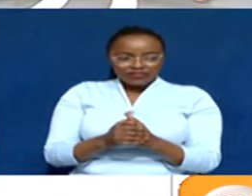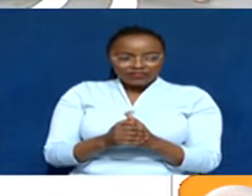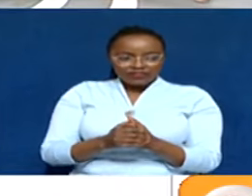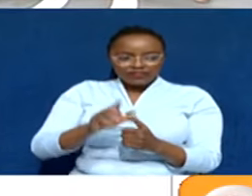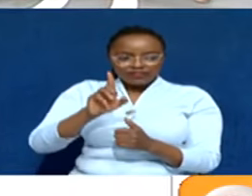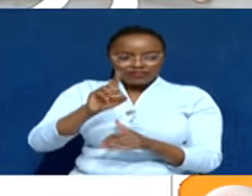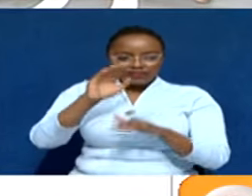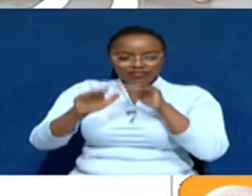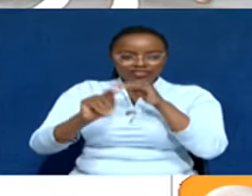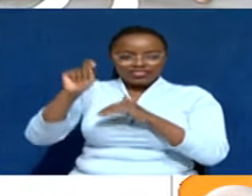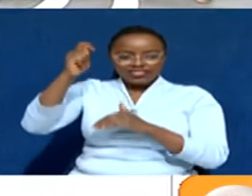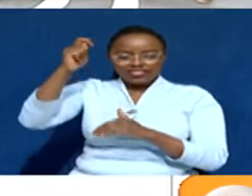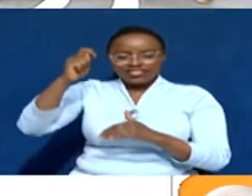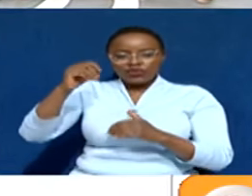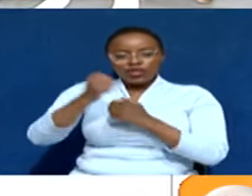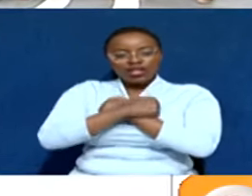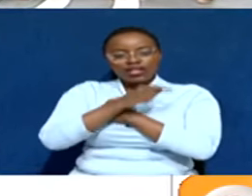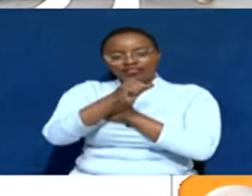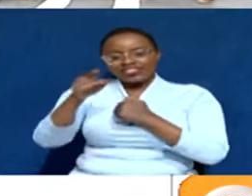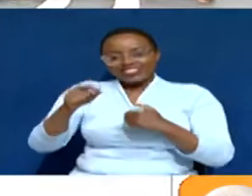our DP. We love you.